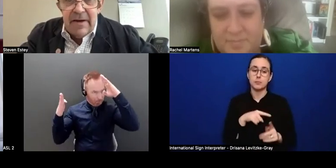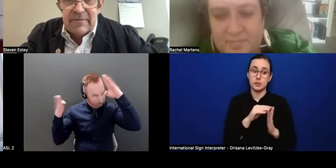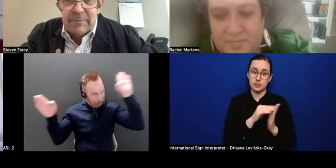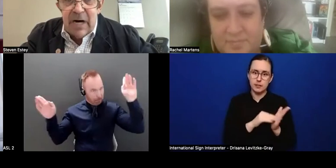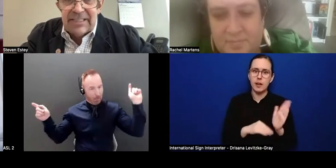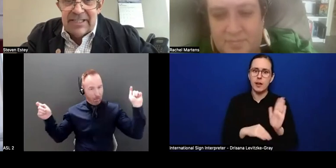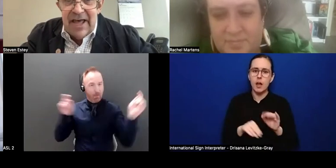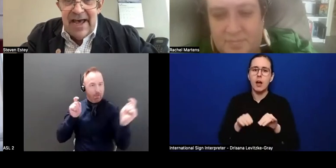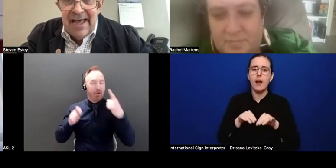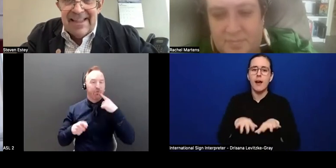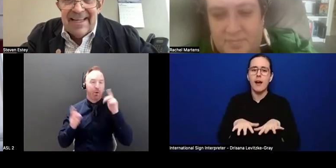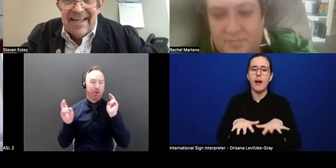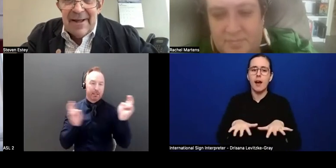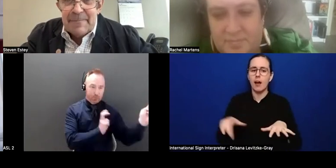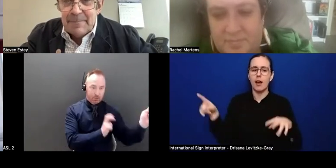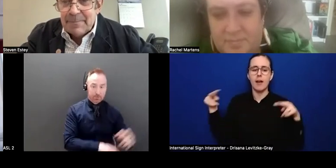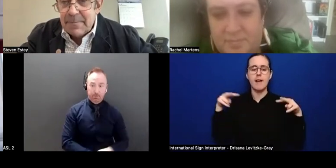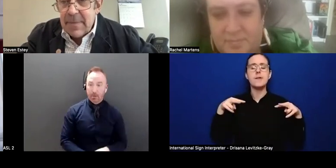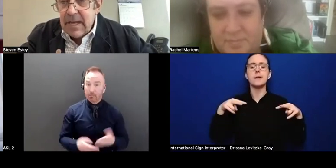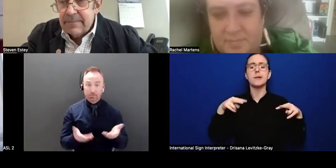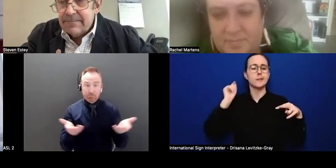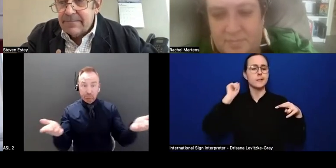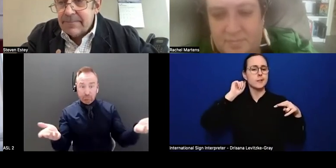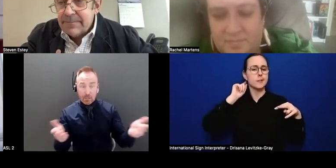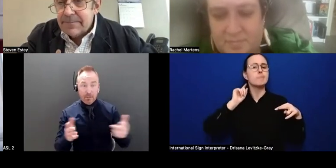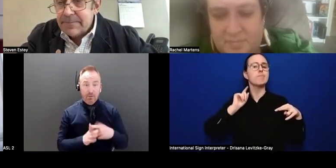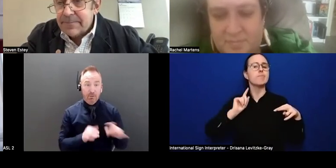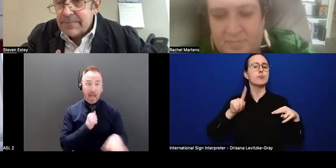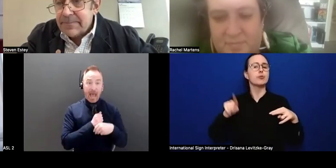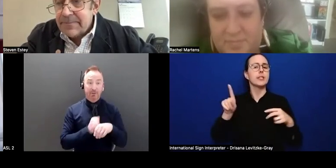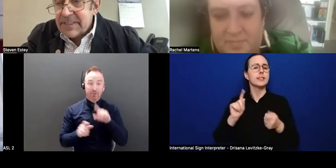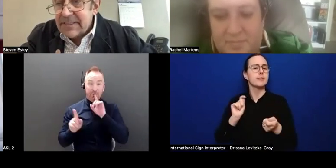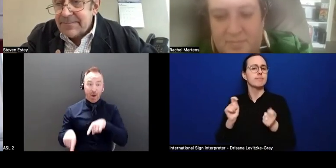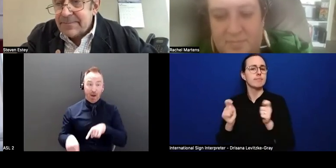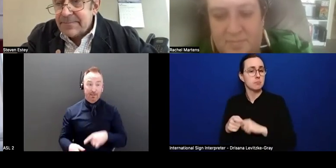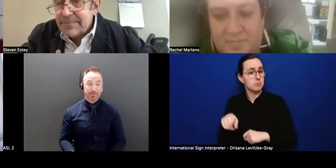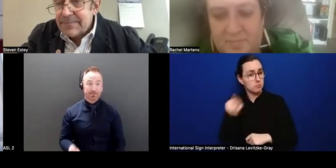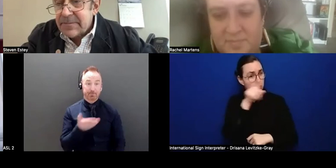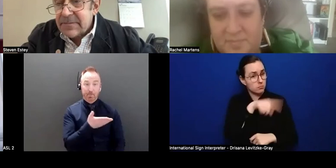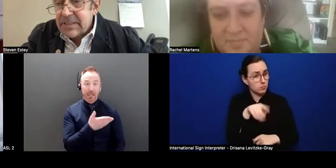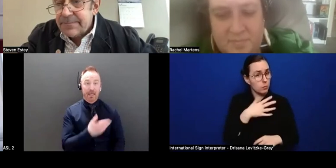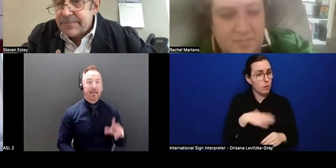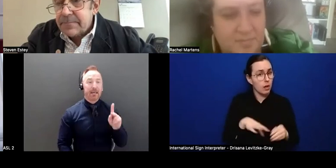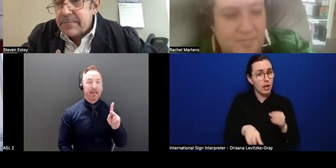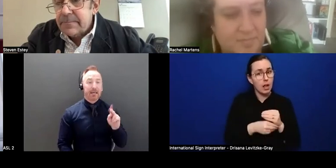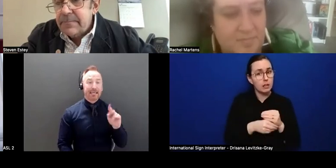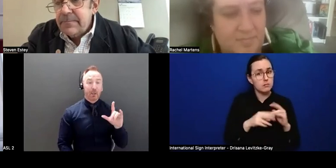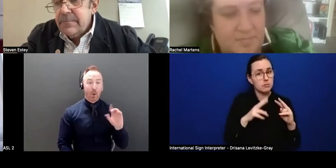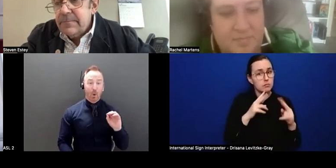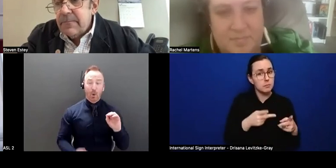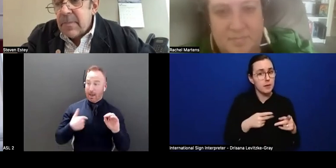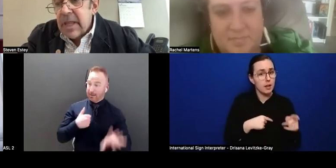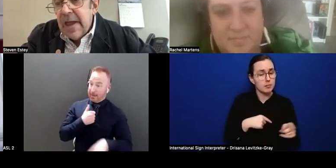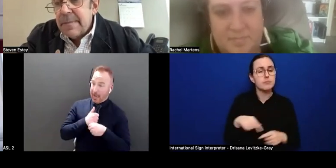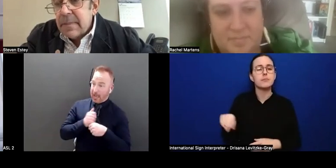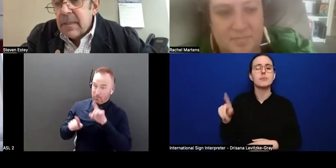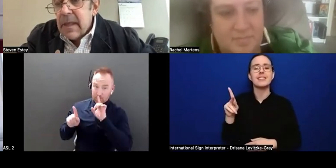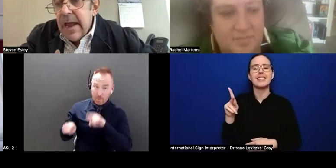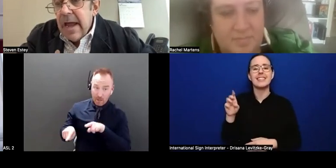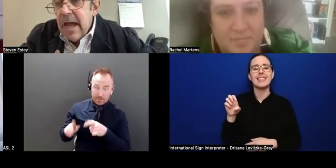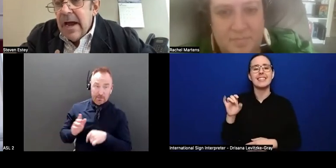make a response to that? Perhaps I could just add a thought to that. I think part of what we're seeing here